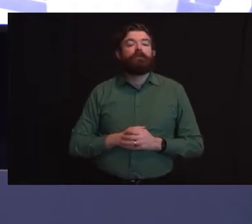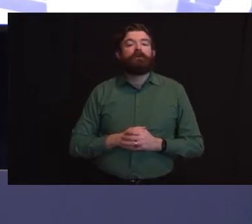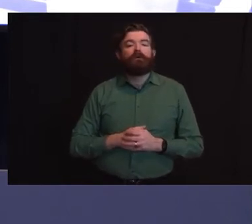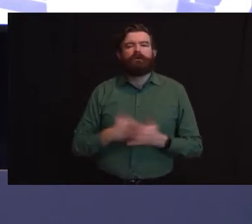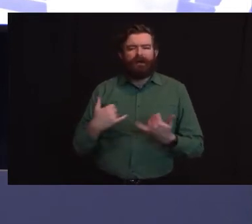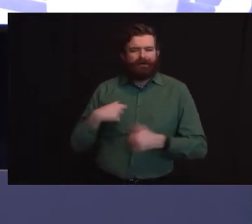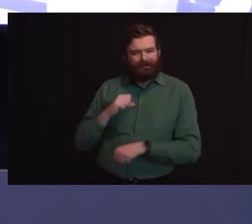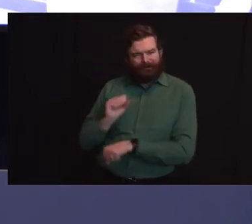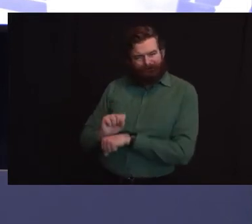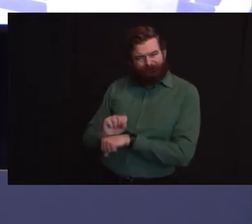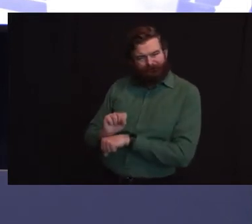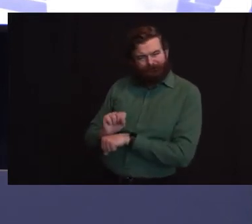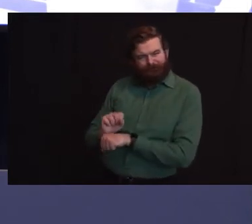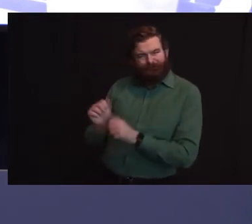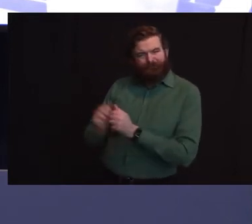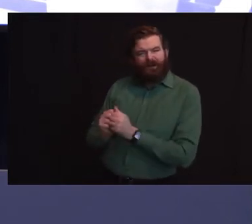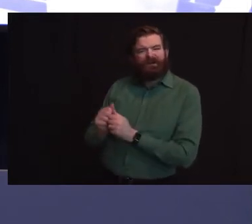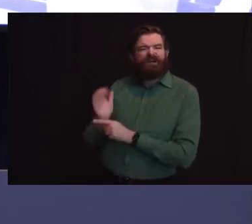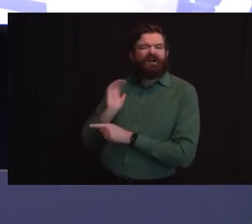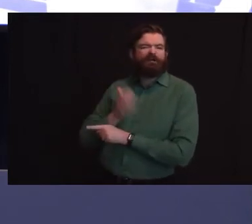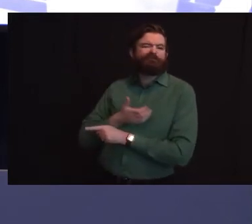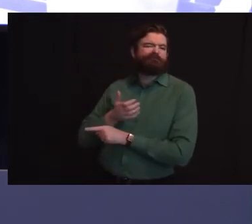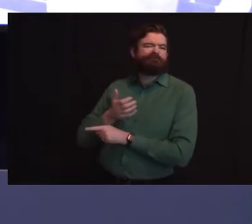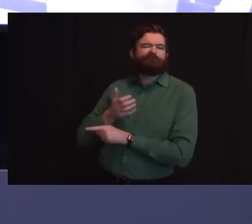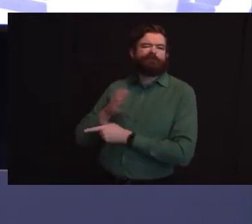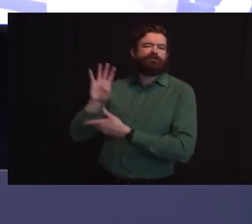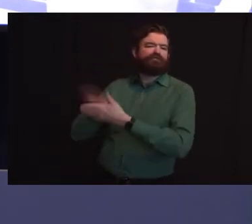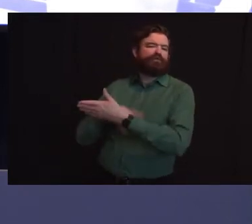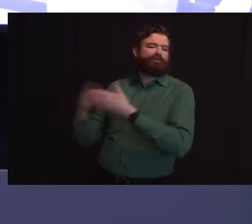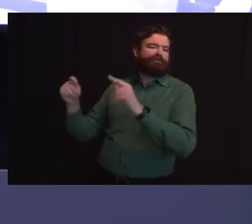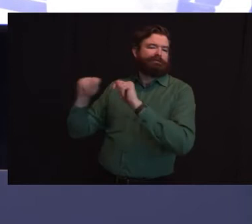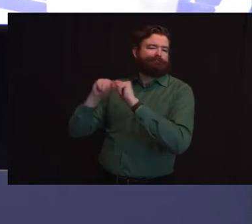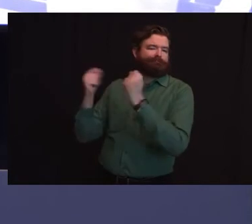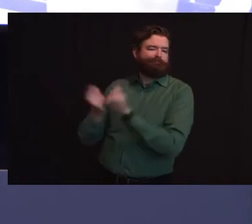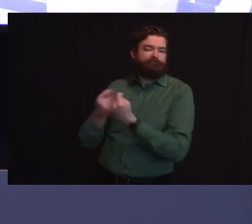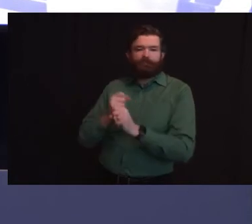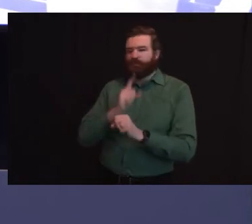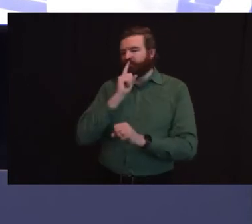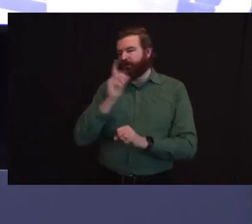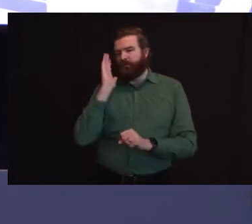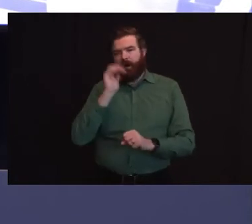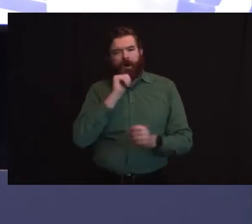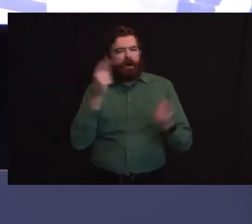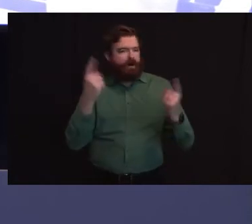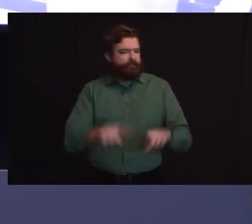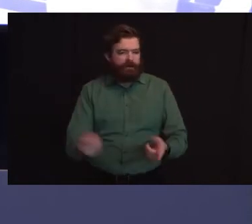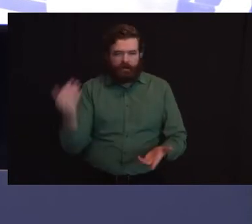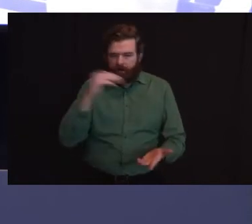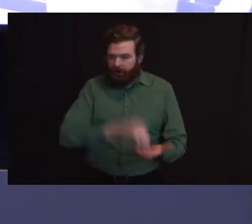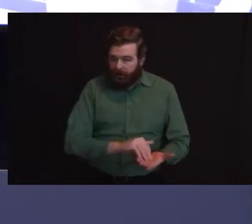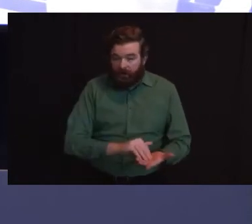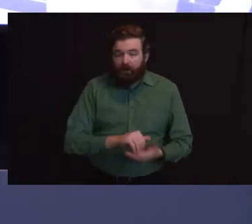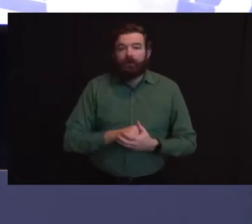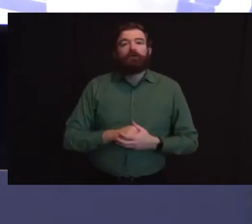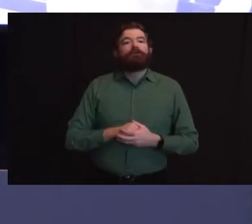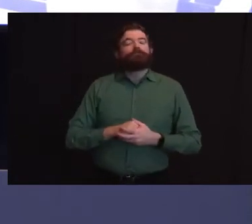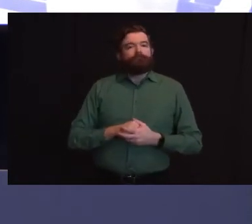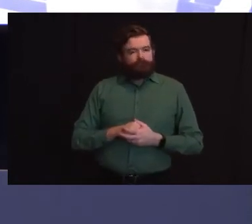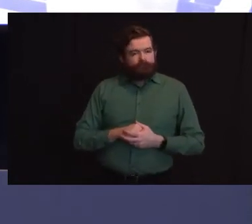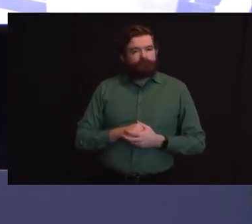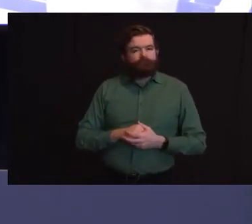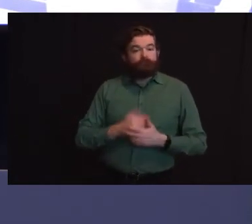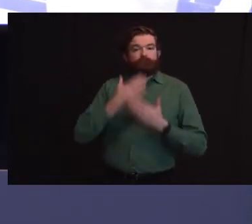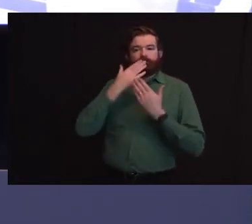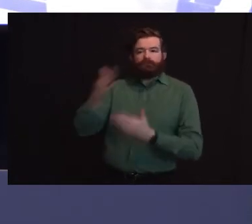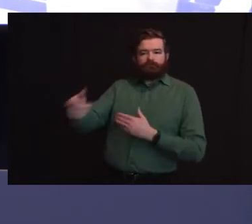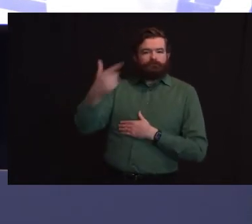happen again. We want to thank the team at the Gloucester County Megasite for their exceptional work to vaccinate the